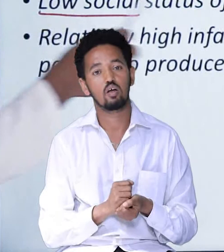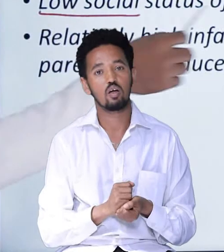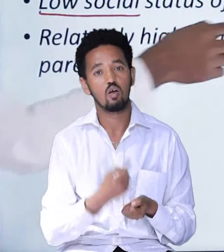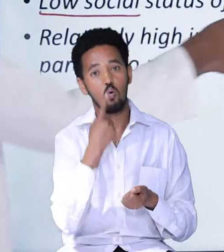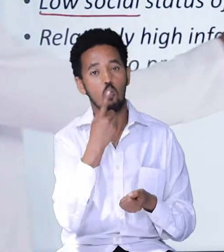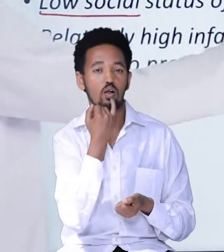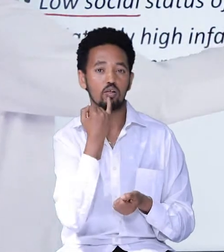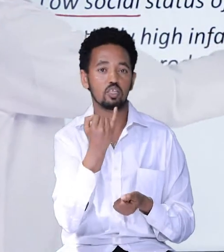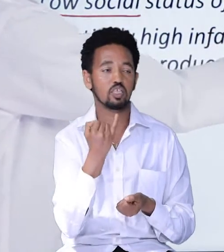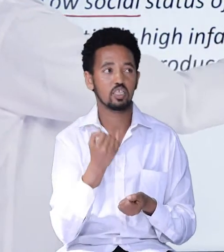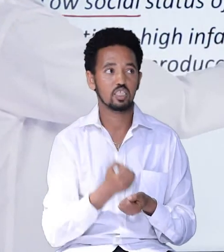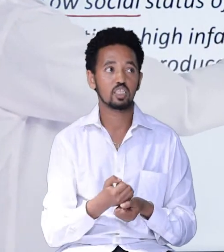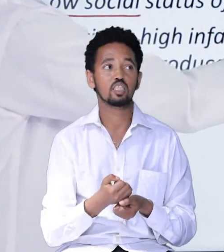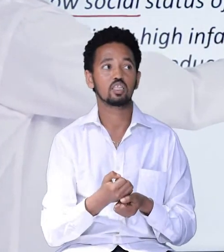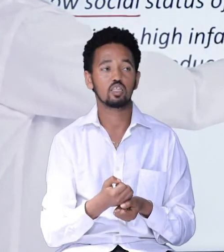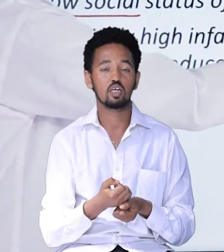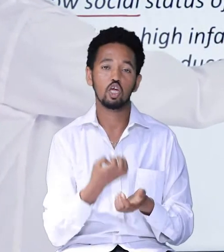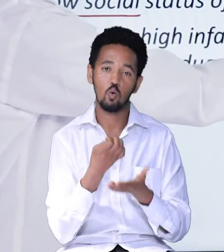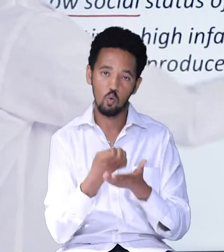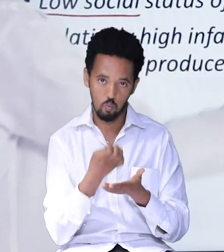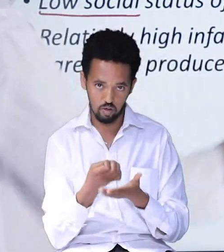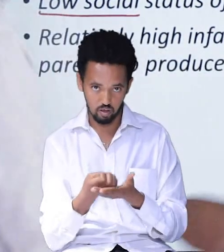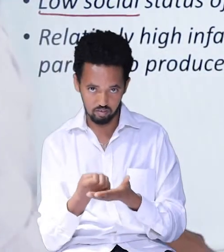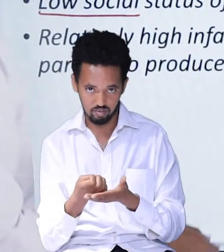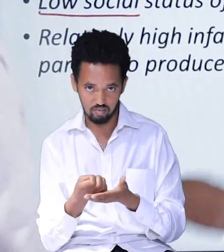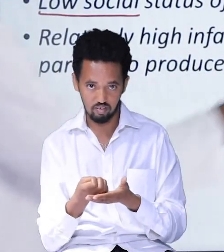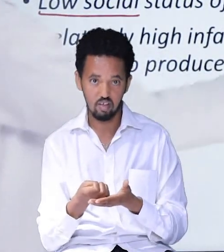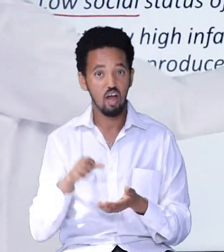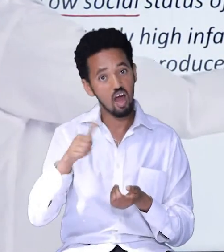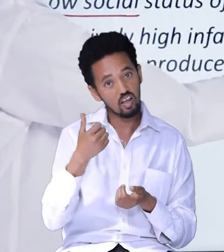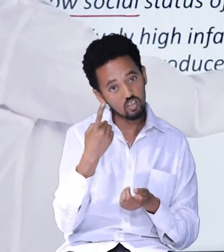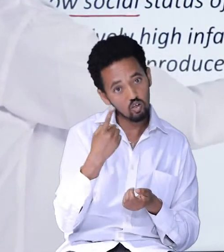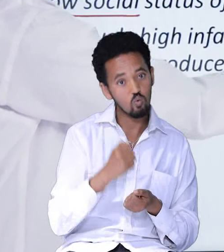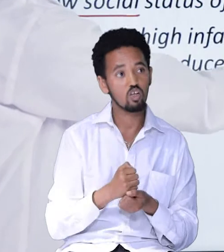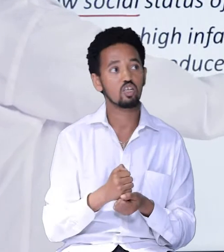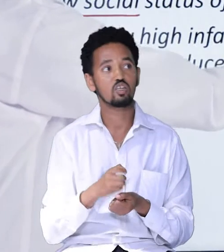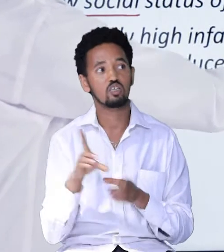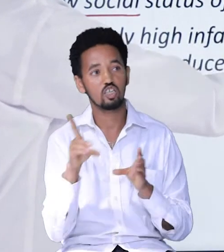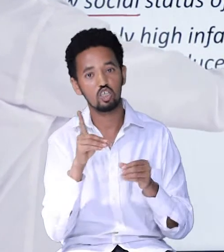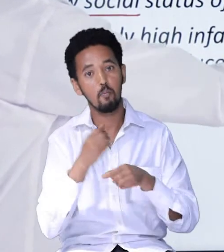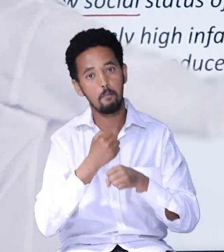One is the economic status. Another one is decision making.